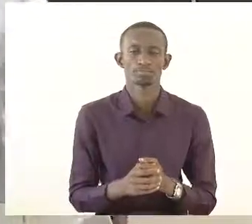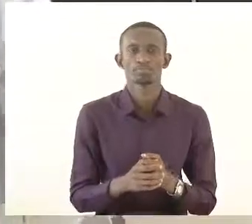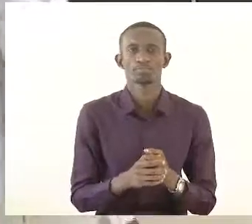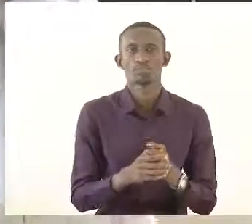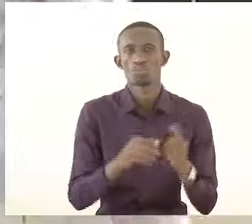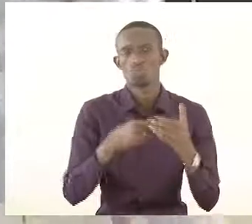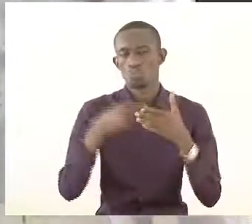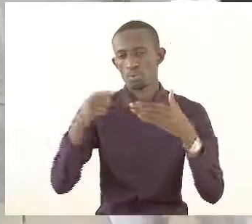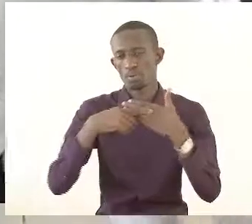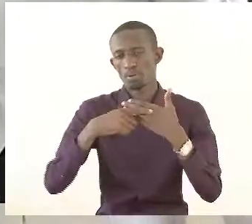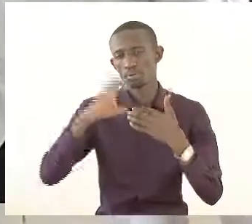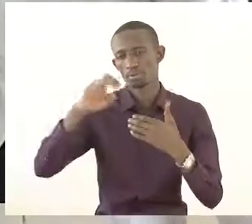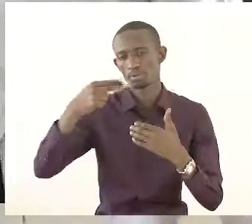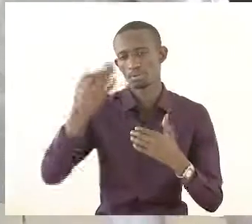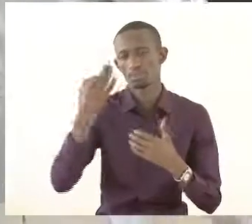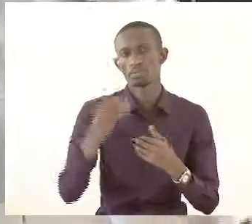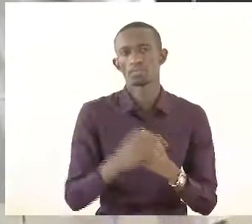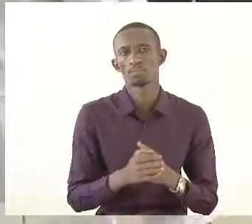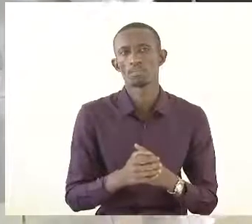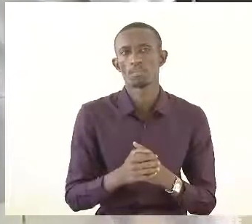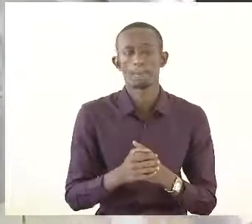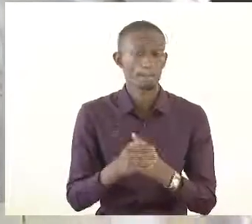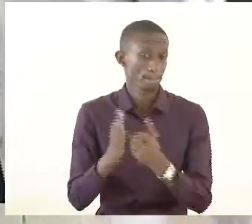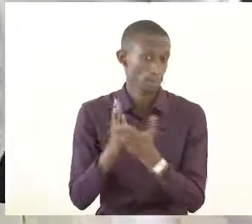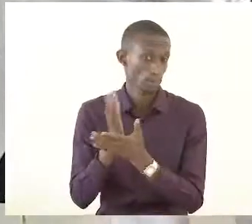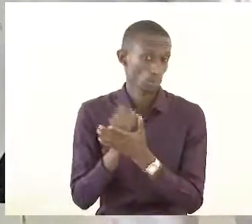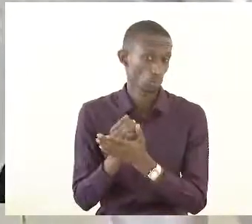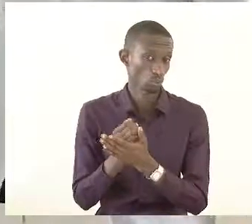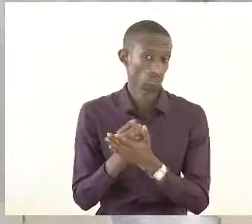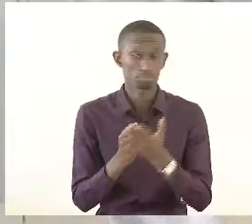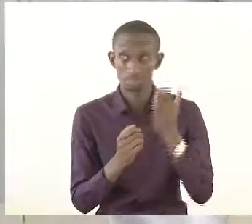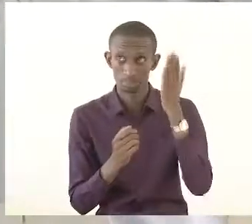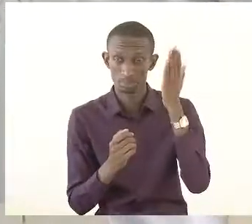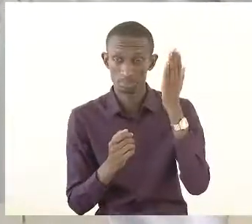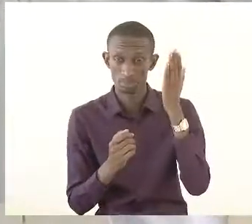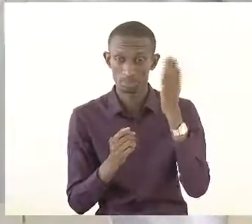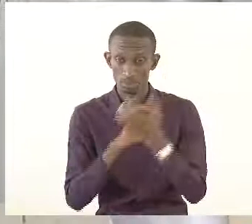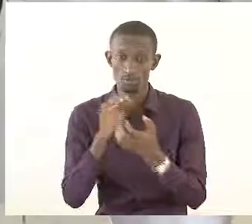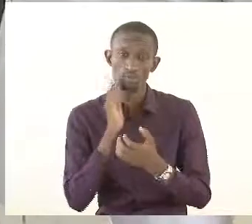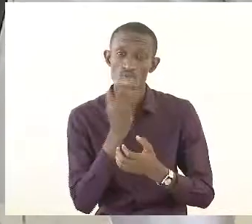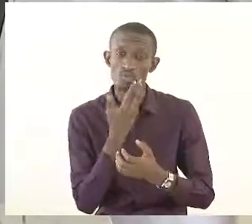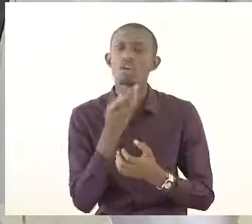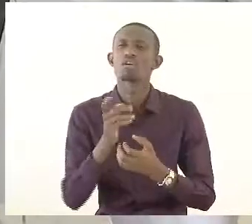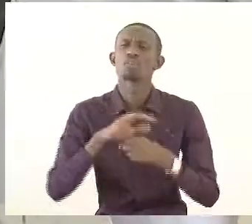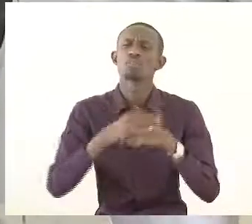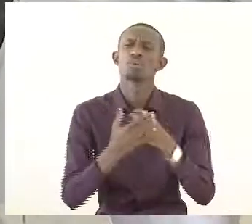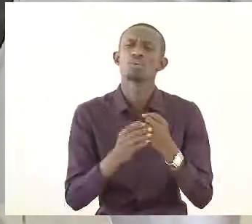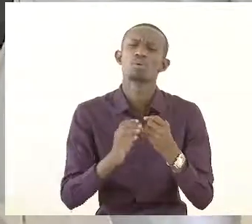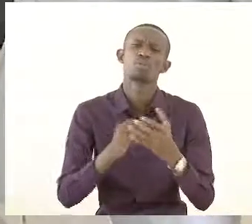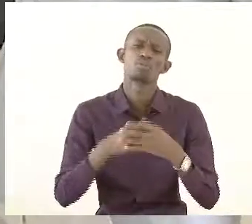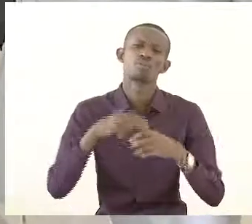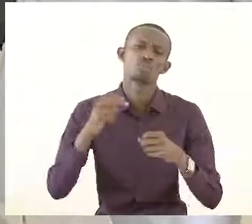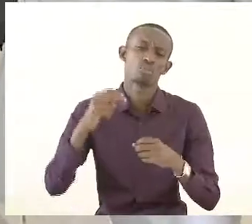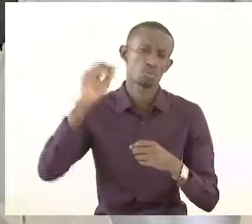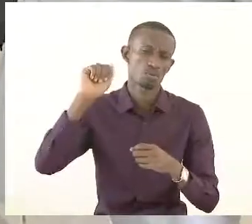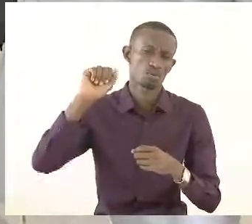this Grignard reagent, and because of the treatment with water, we produce the alcohol plus a byproduct